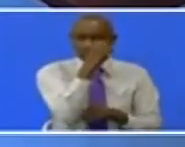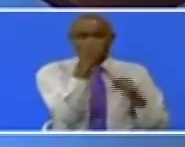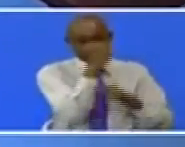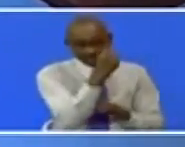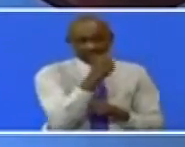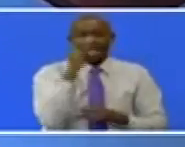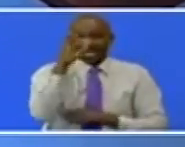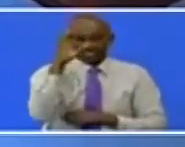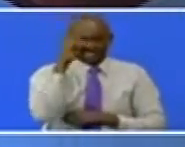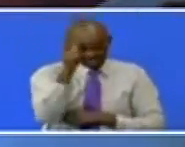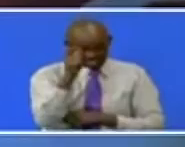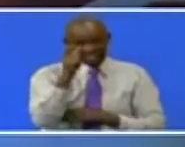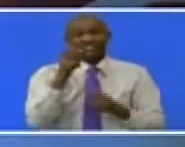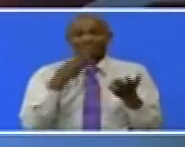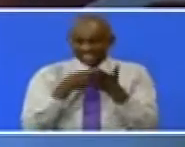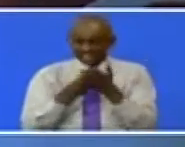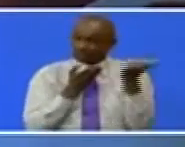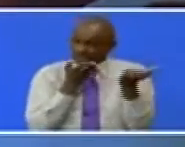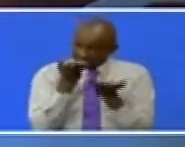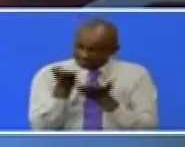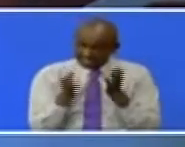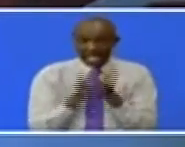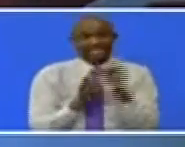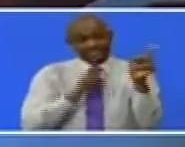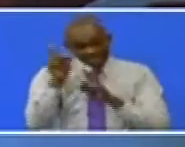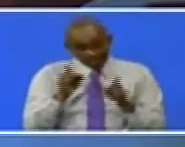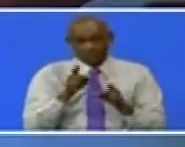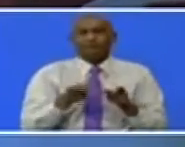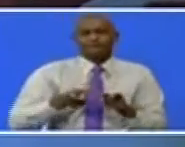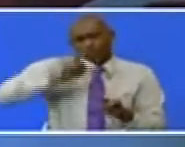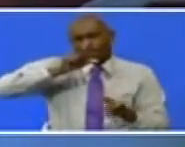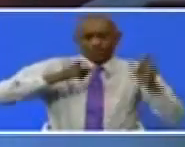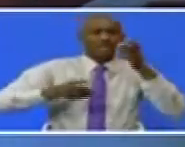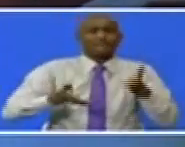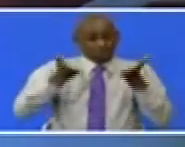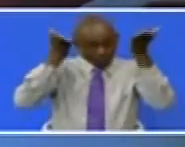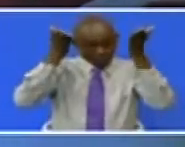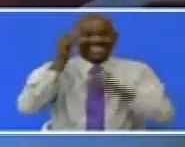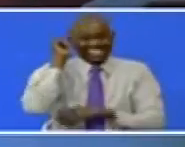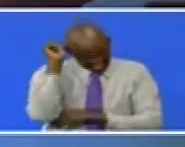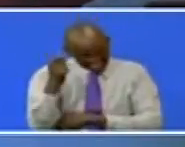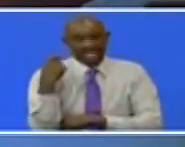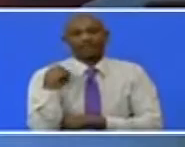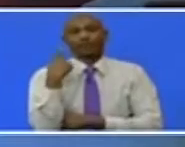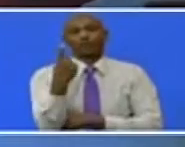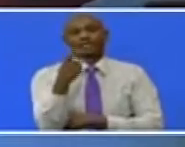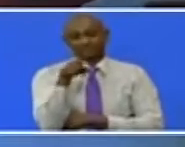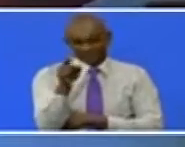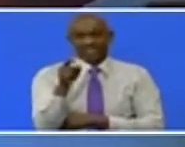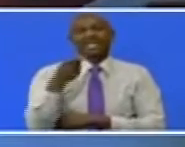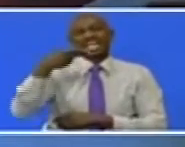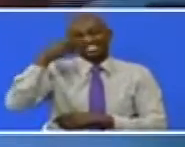ICT, financial services and transport have been on the rise, with Kenya championing its role in human